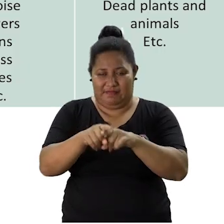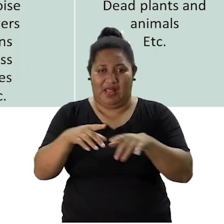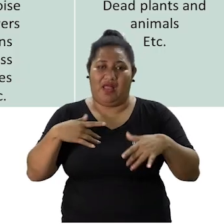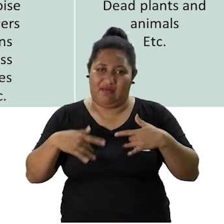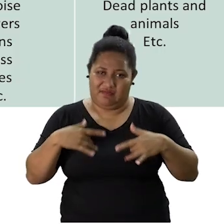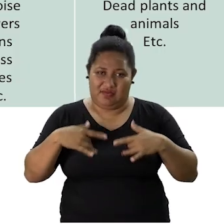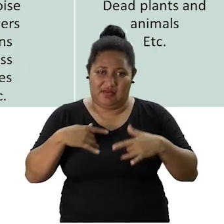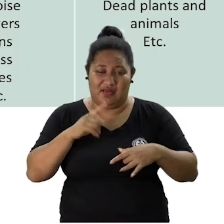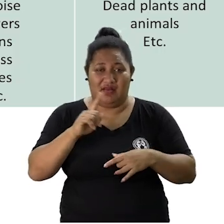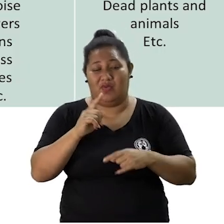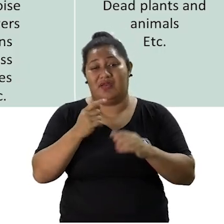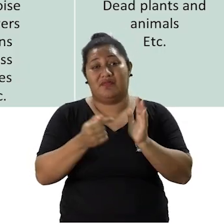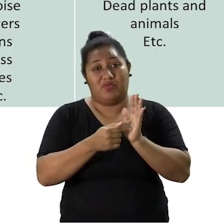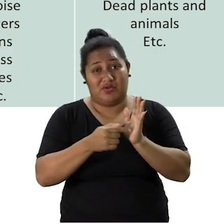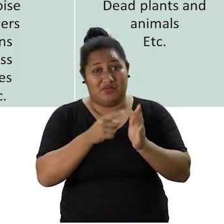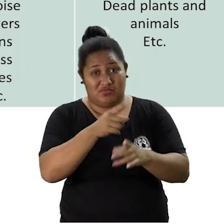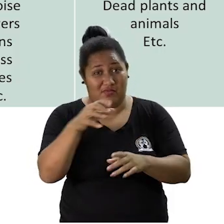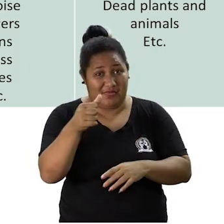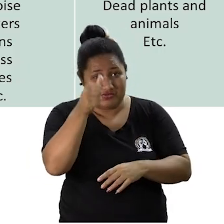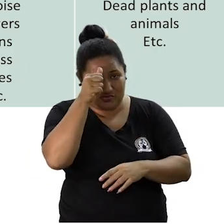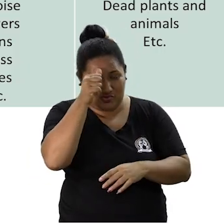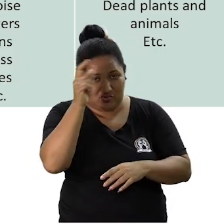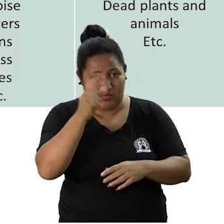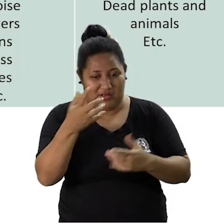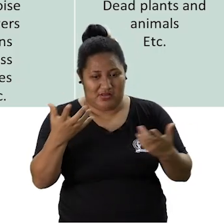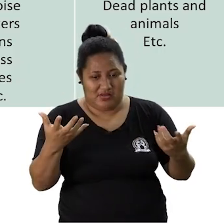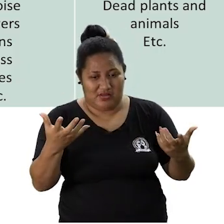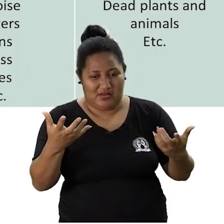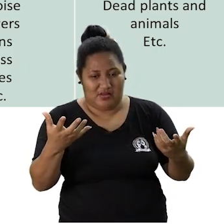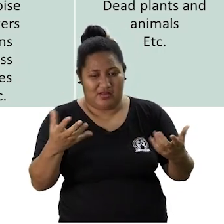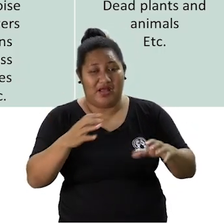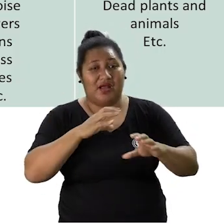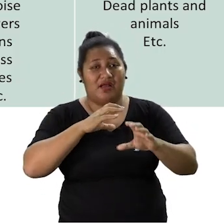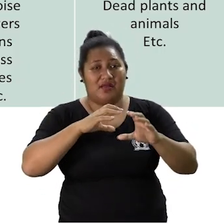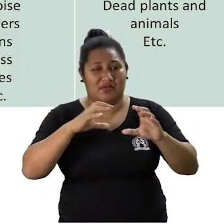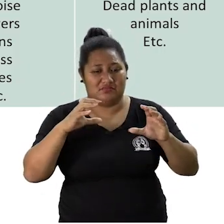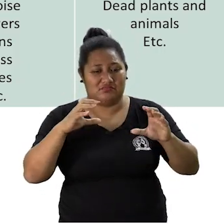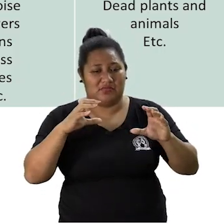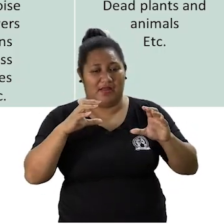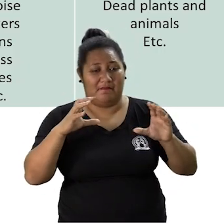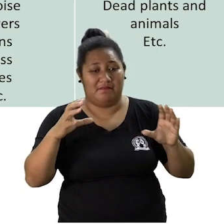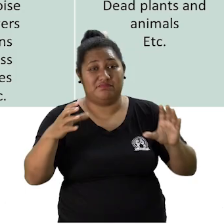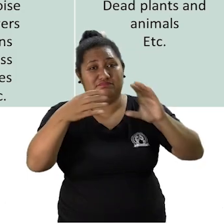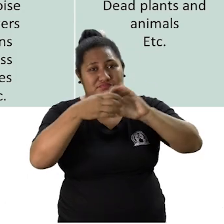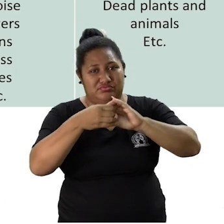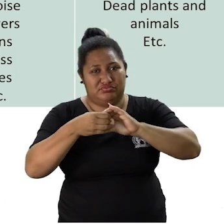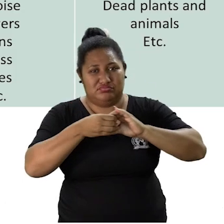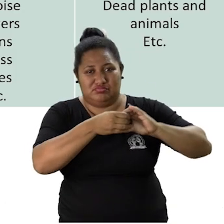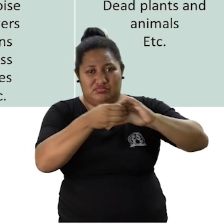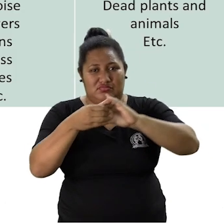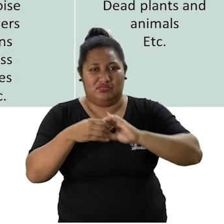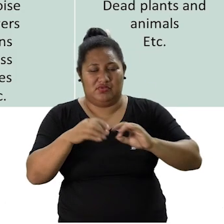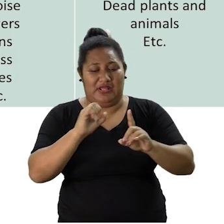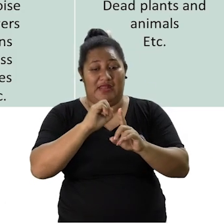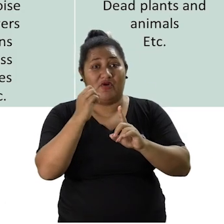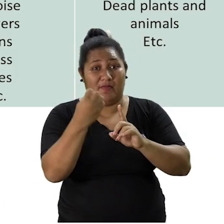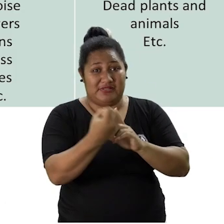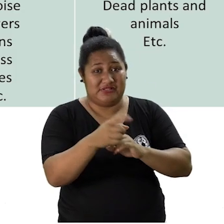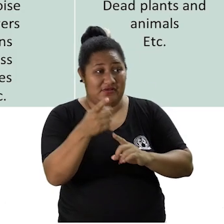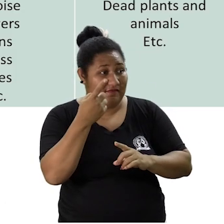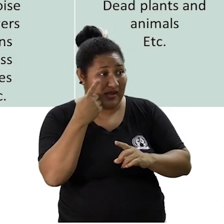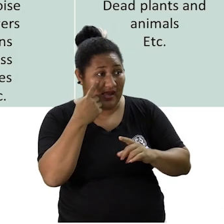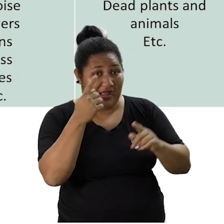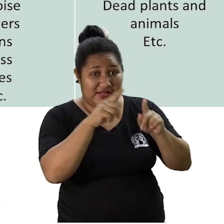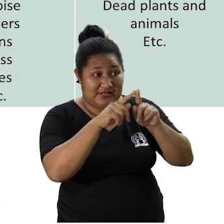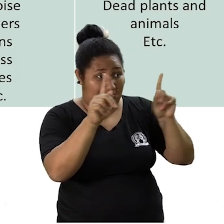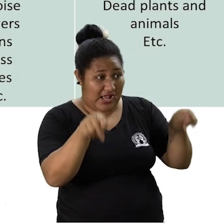ua tauna I lo tātou tamaiti o anga so tai nei o le si o manga. O le ata le tamaiti. Le ata o se